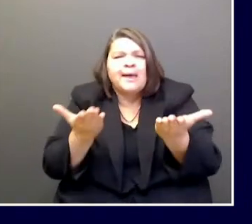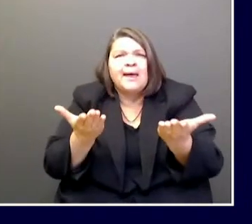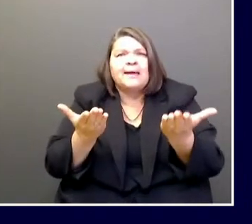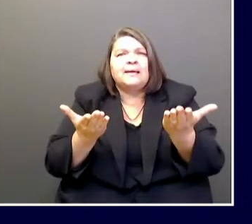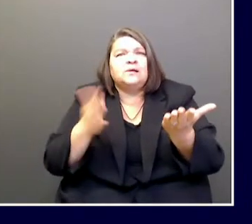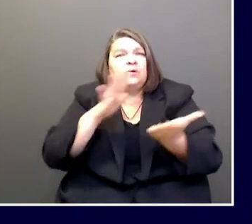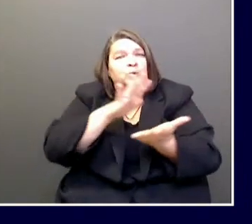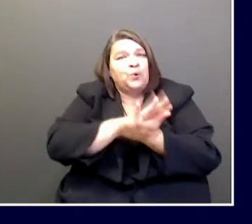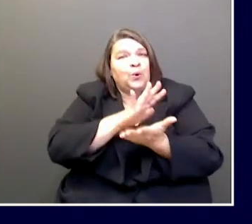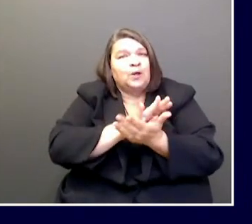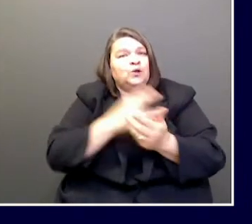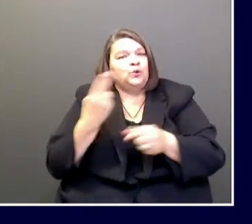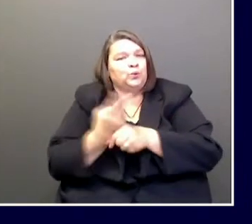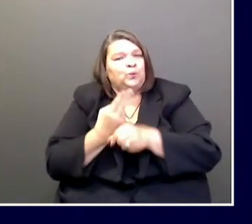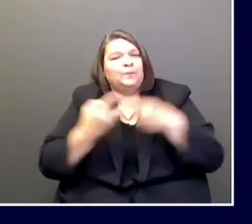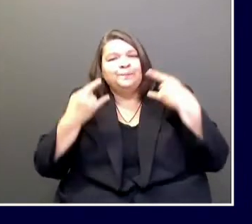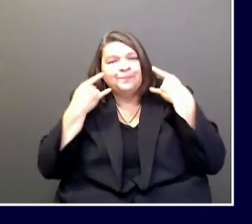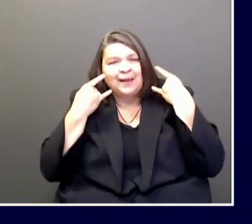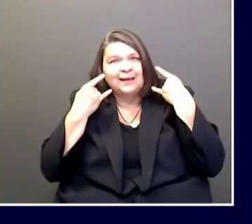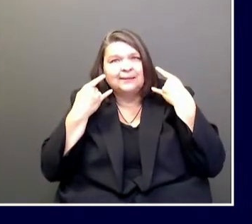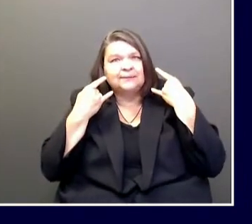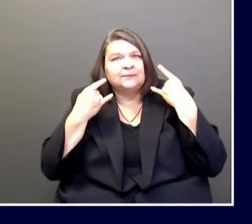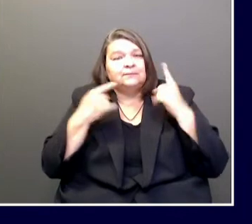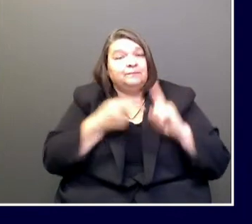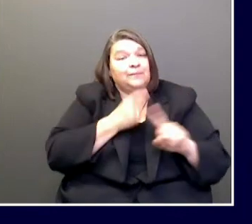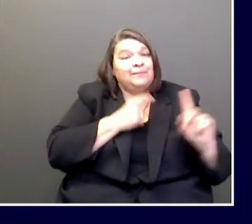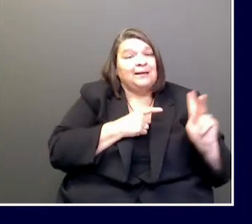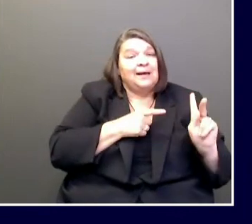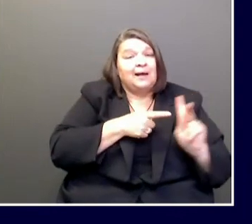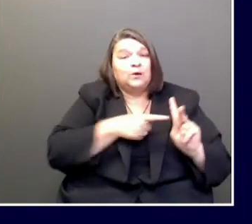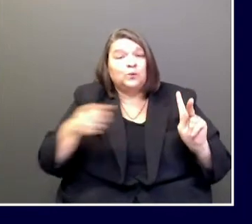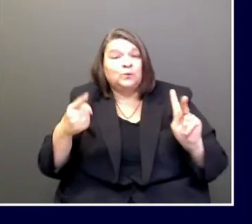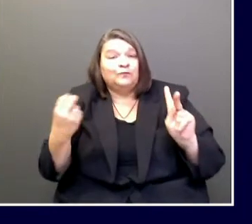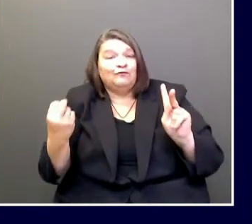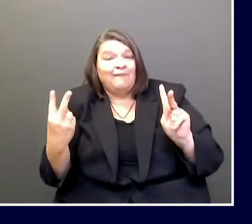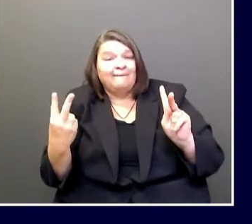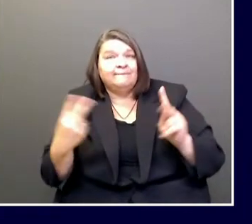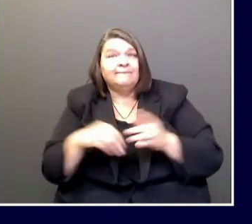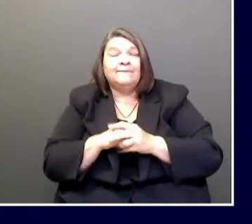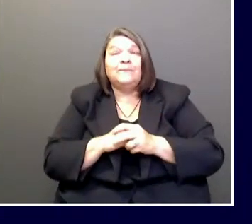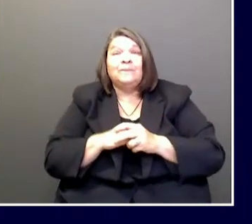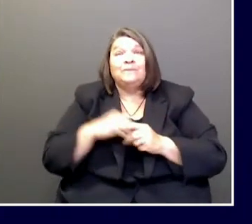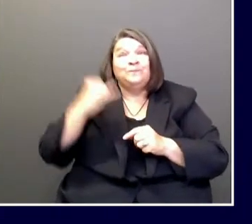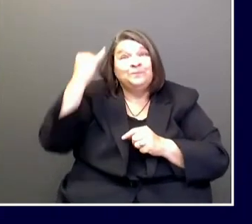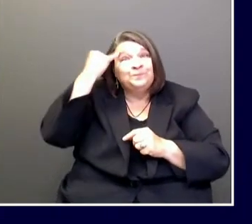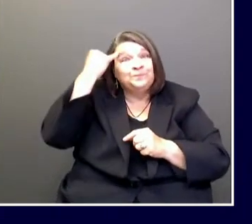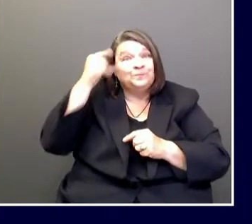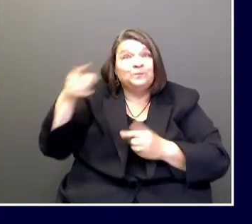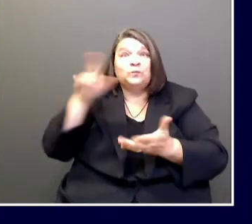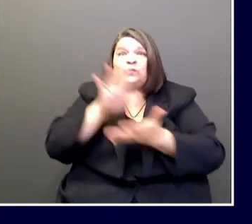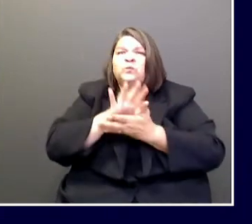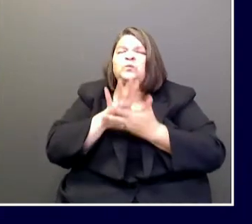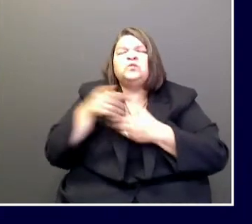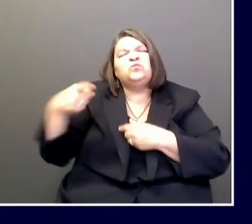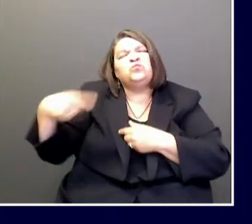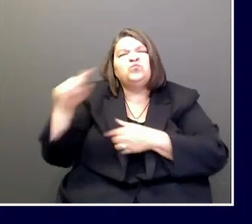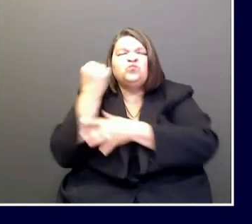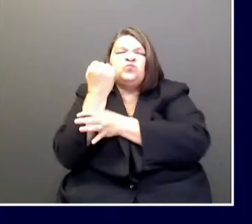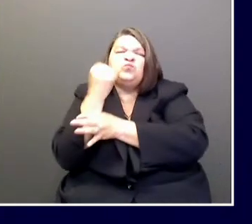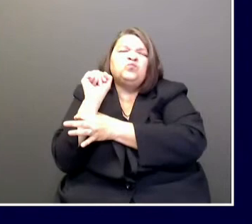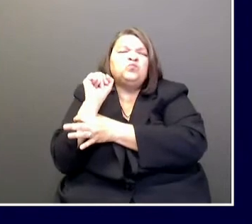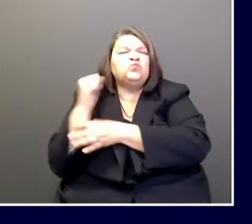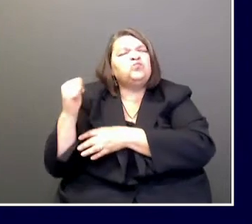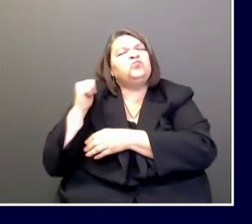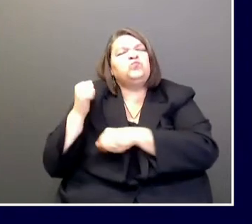difference? And what if the majority of people choose not to wear them? Sure. I think I'll begin and then Director Shah can jump on